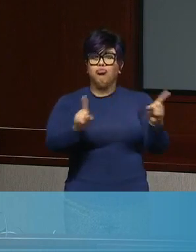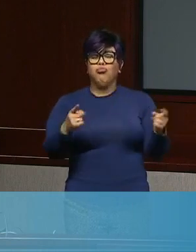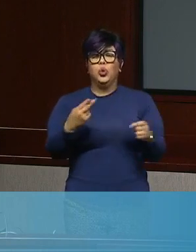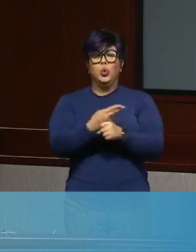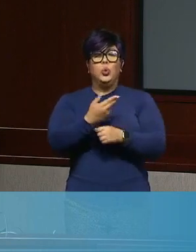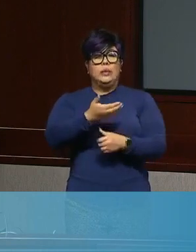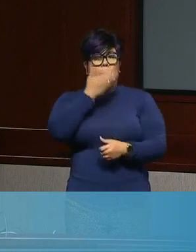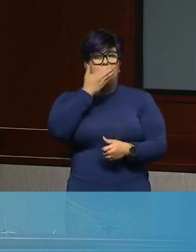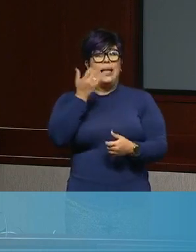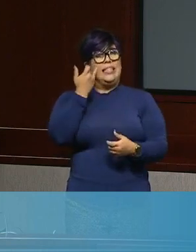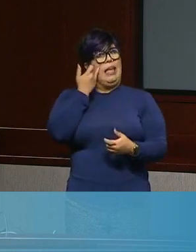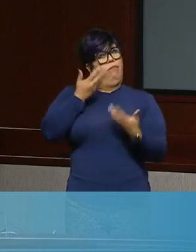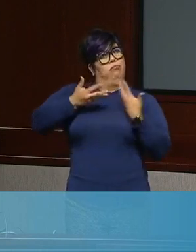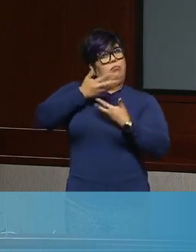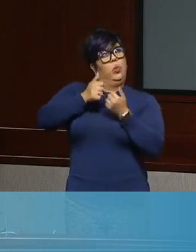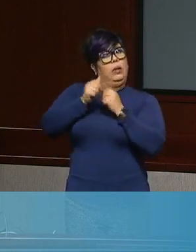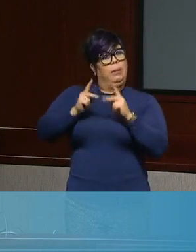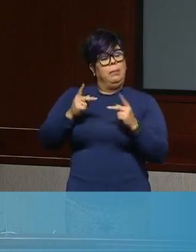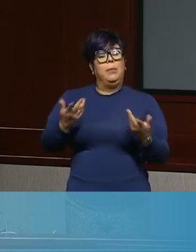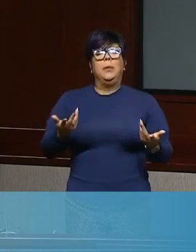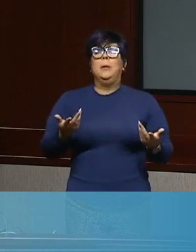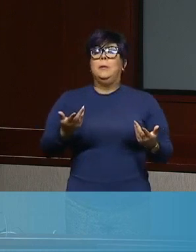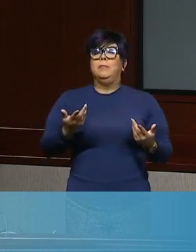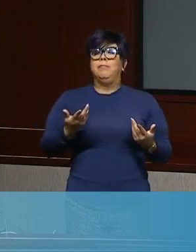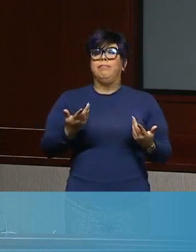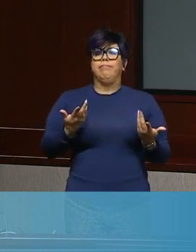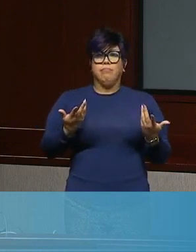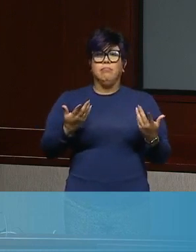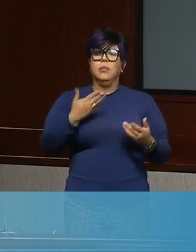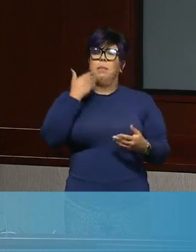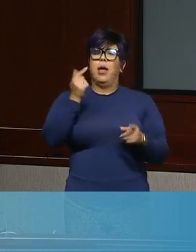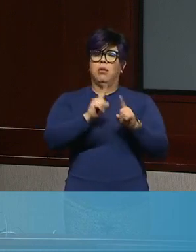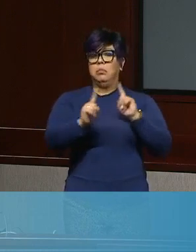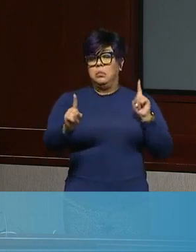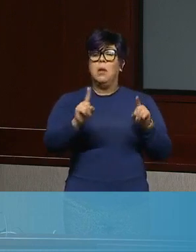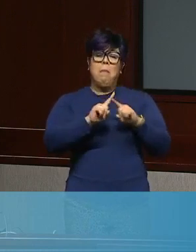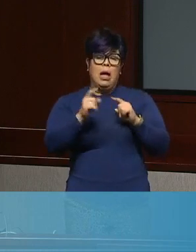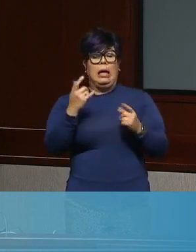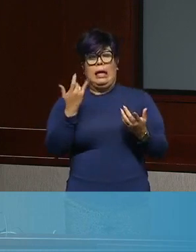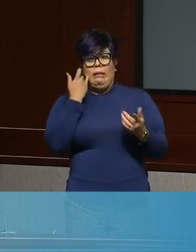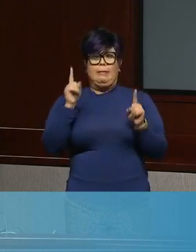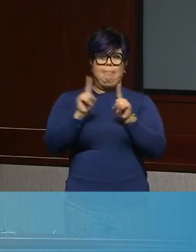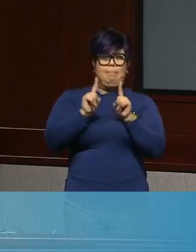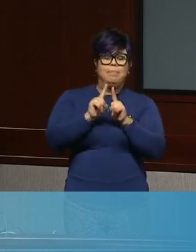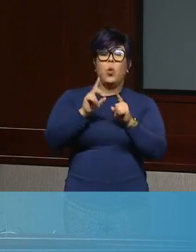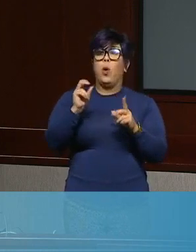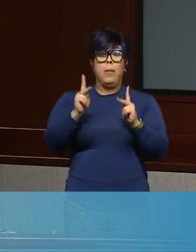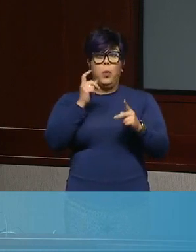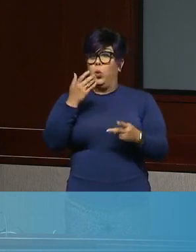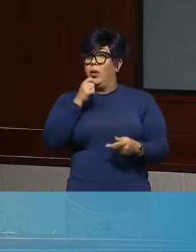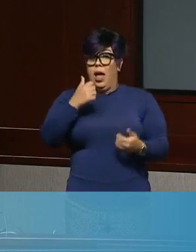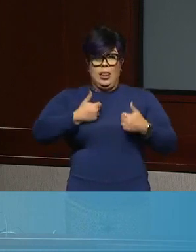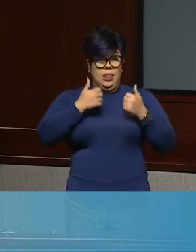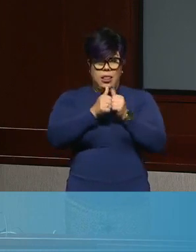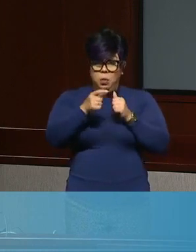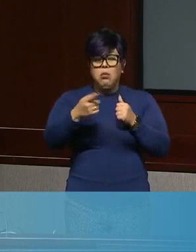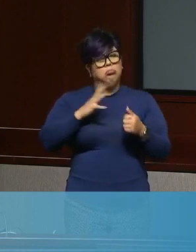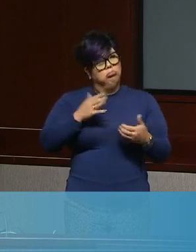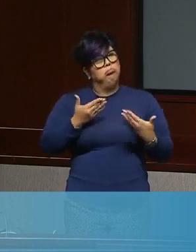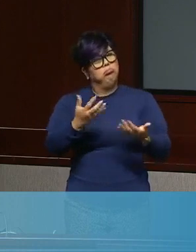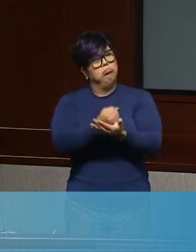mask when you're going into places where you can't effectively distance, where you're around unfamiliar groups of people for